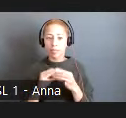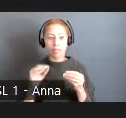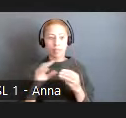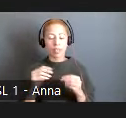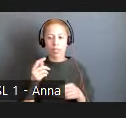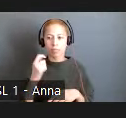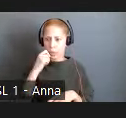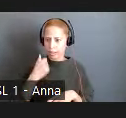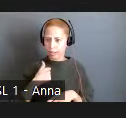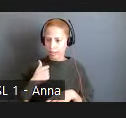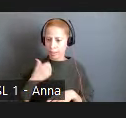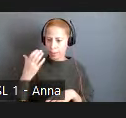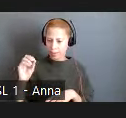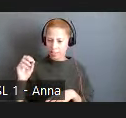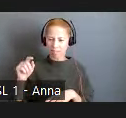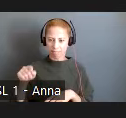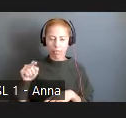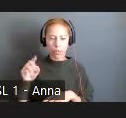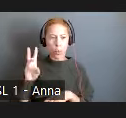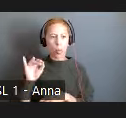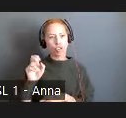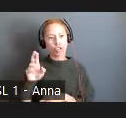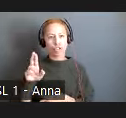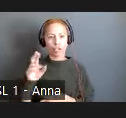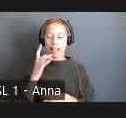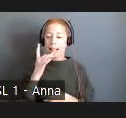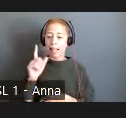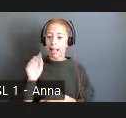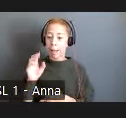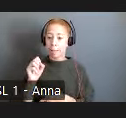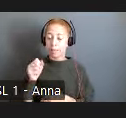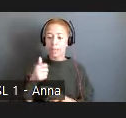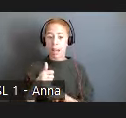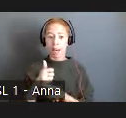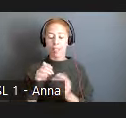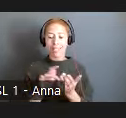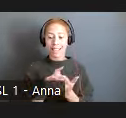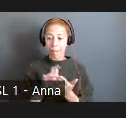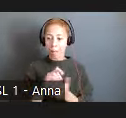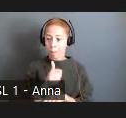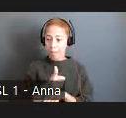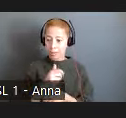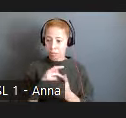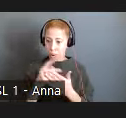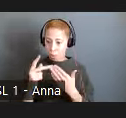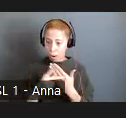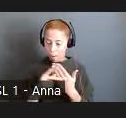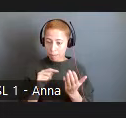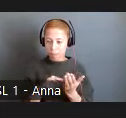Winterlight Labs. And Winterlight Labs is a tablet-based program that uses